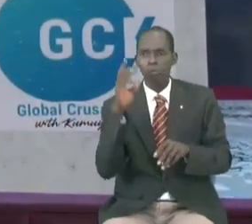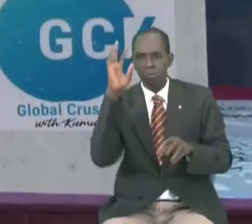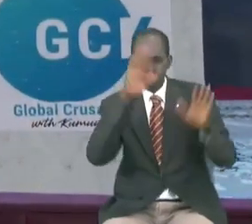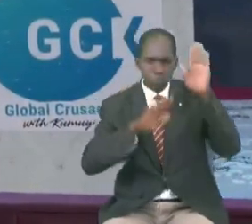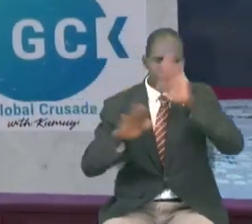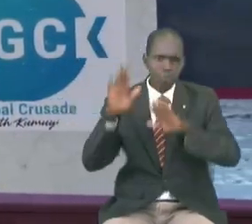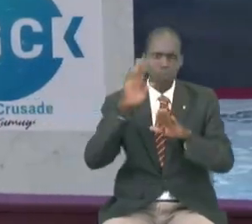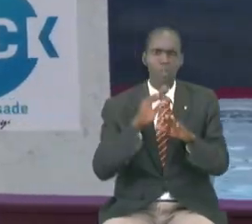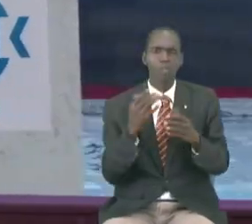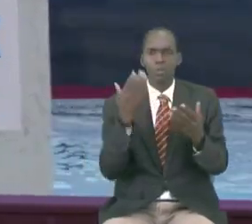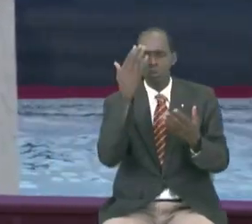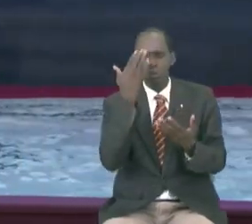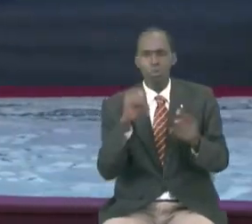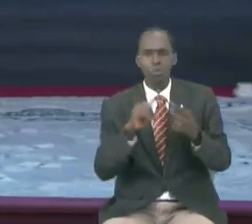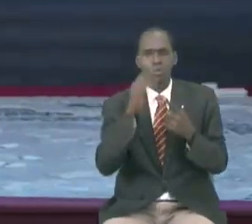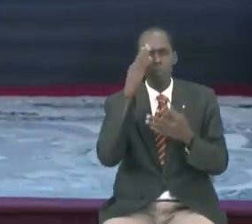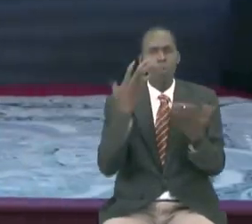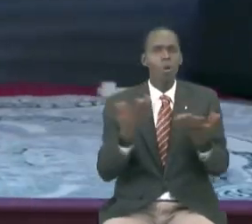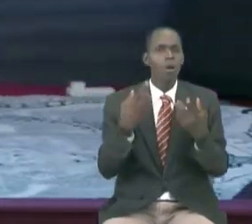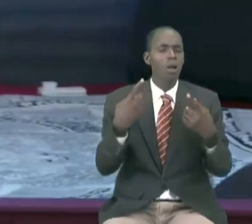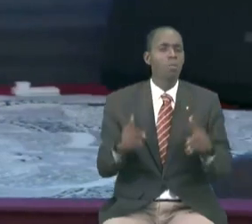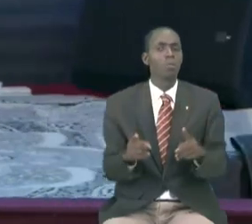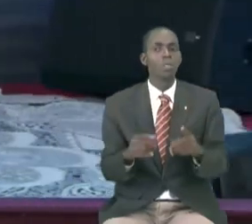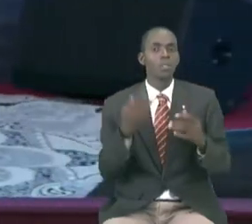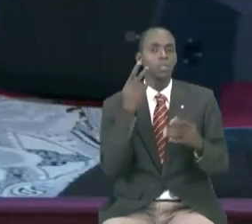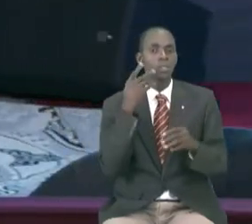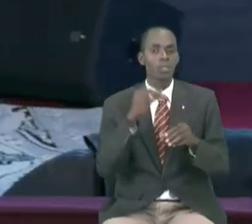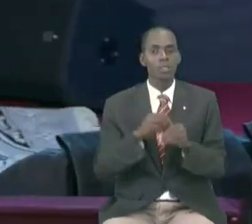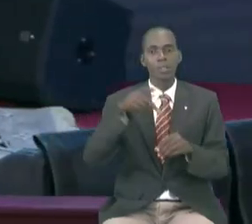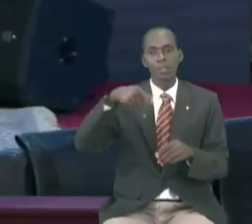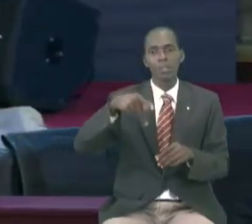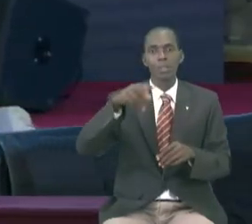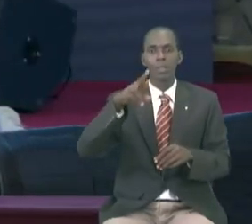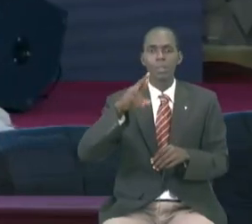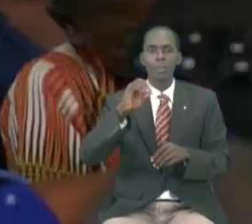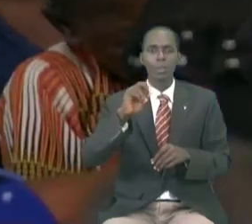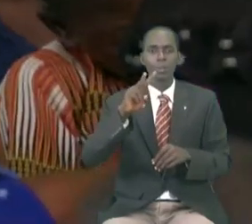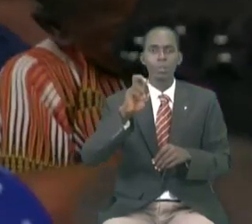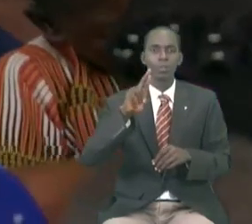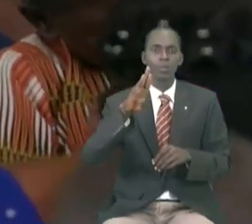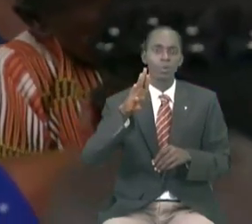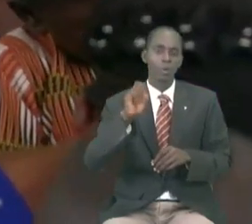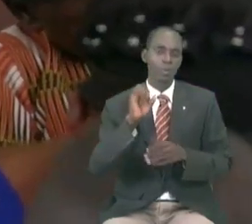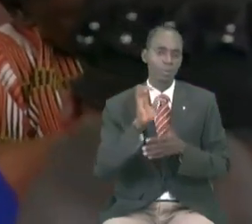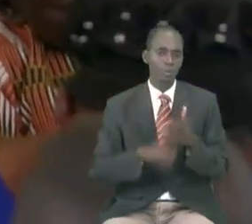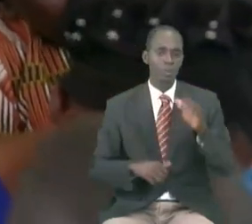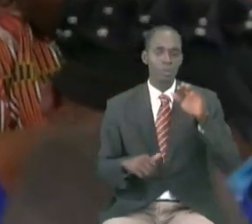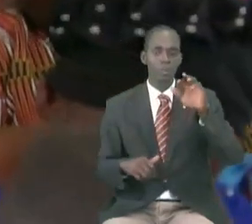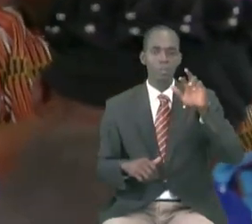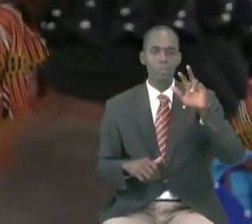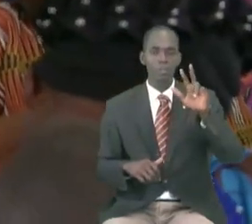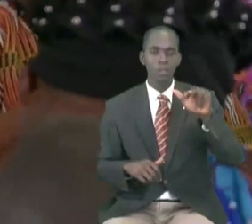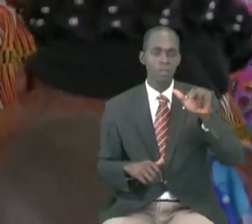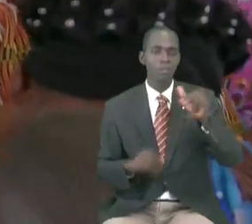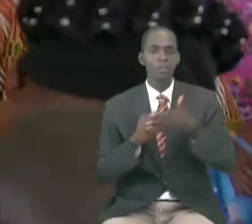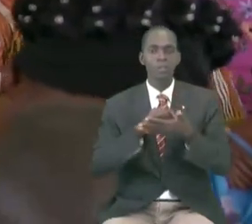15. Proverbs chapter 13, reading from verse 15. sin. It's telling us a sin in